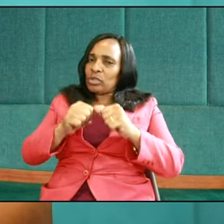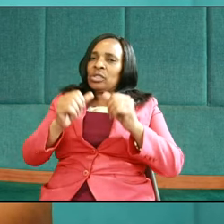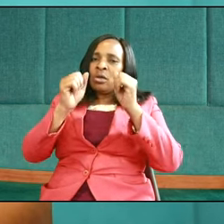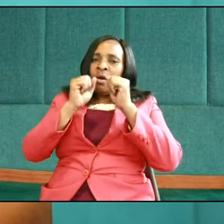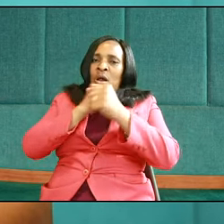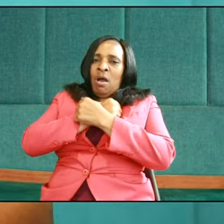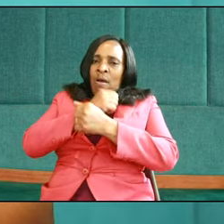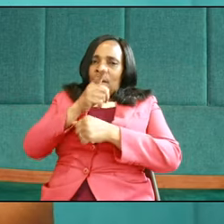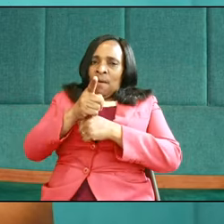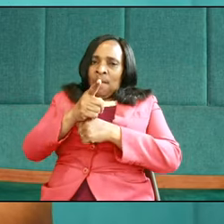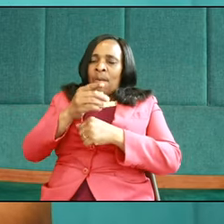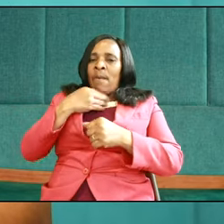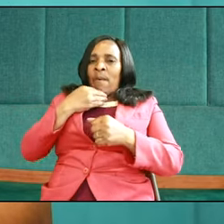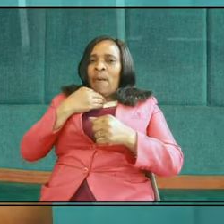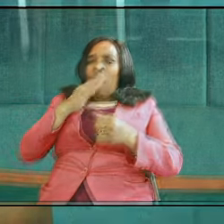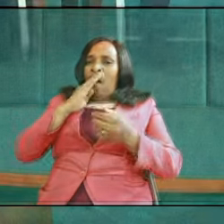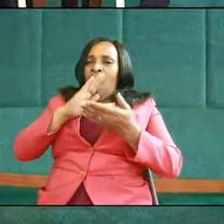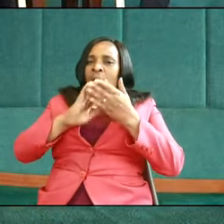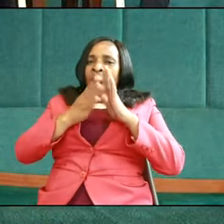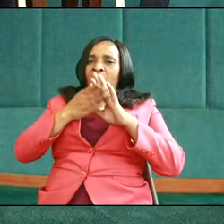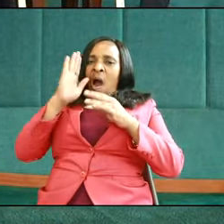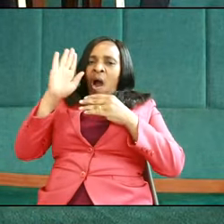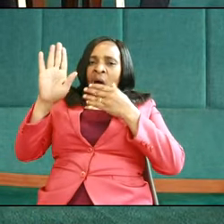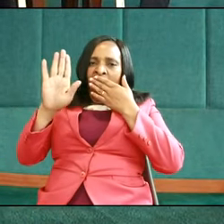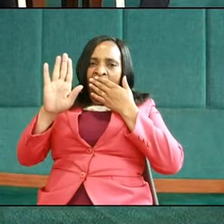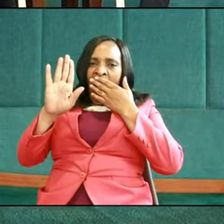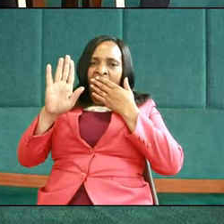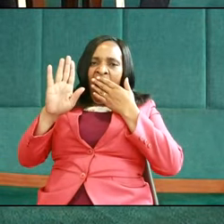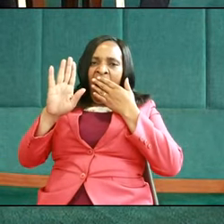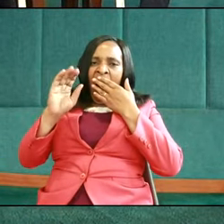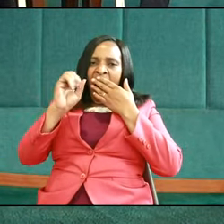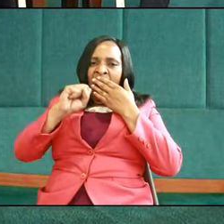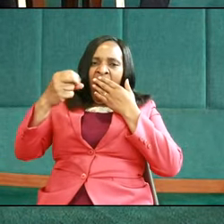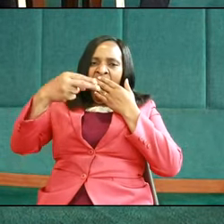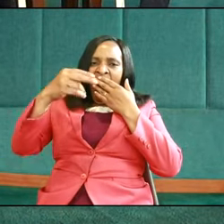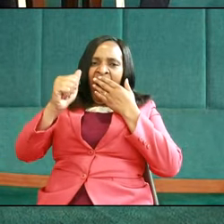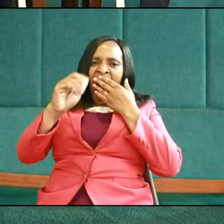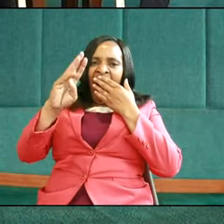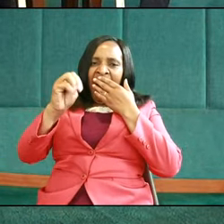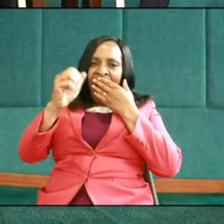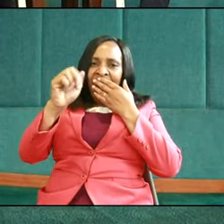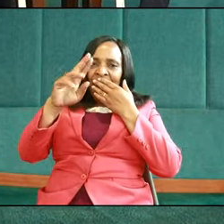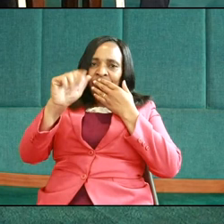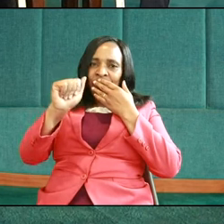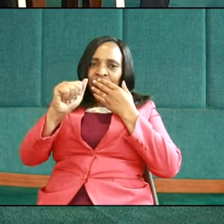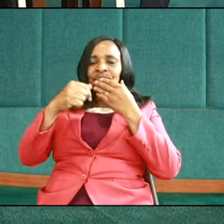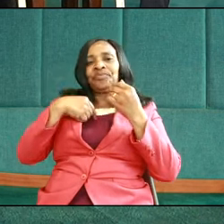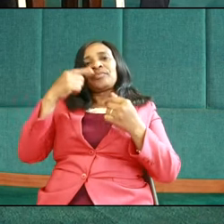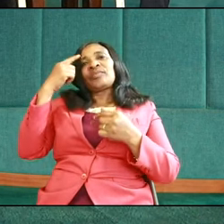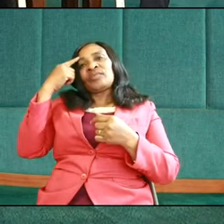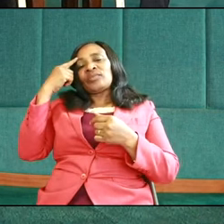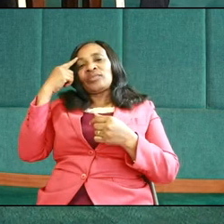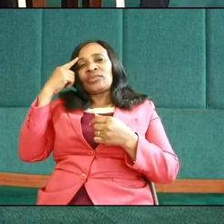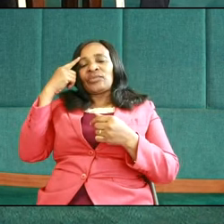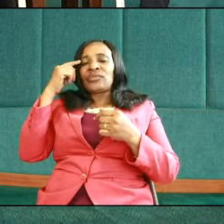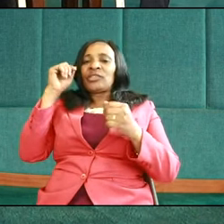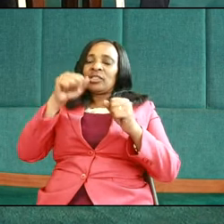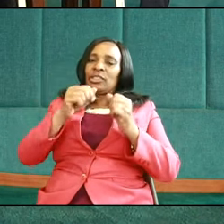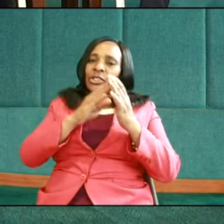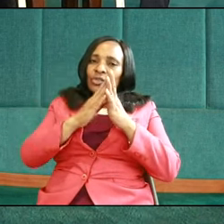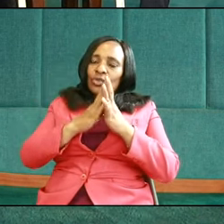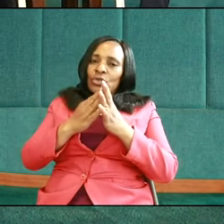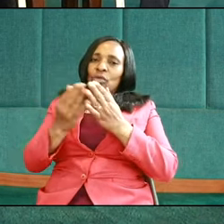you know, he wants you to be with him. Amen. Shamala? I think the story of Jeroboam clearly brought